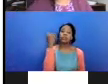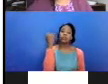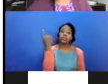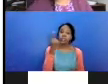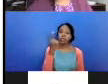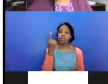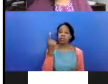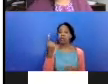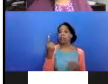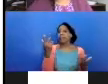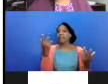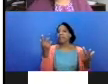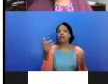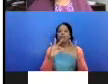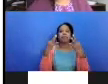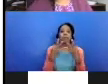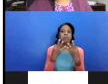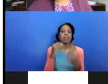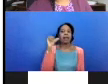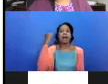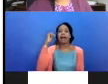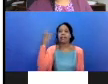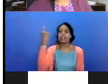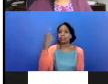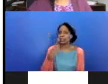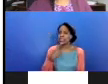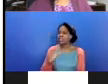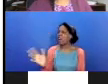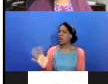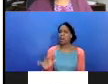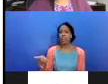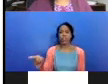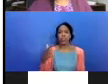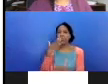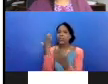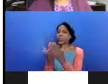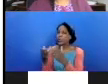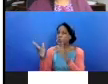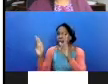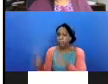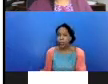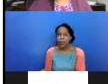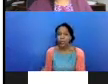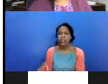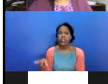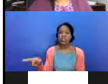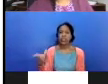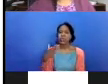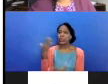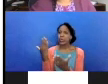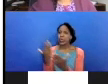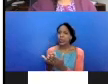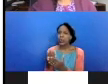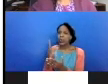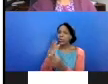And that kid grows up with a sense that the violence was the problem, and people perpetrating violence was the problem, that he wasn't